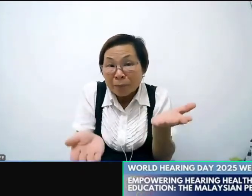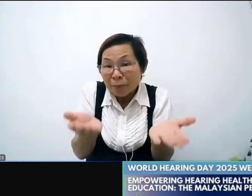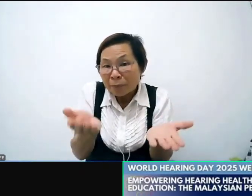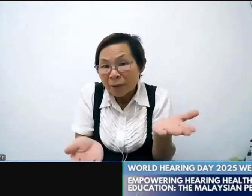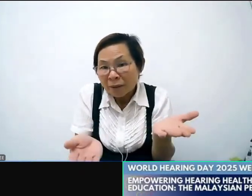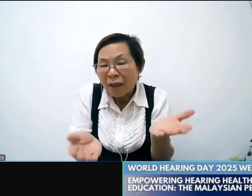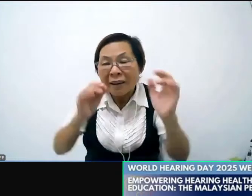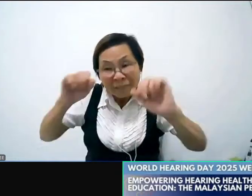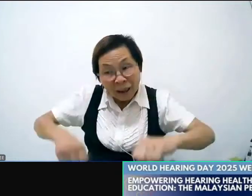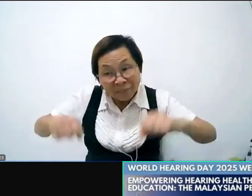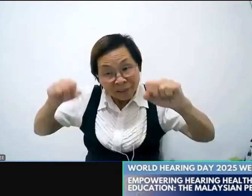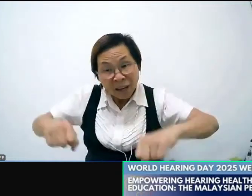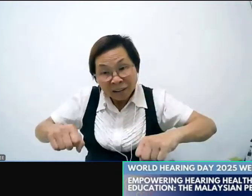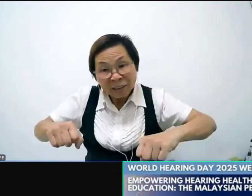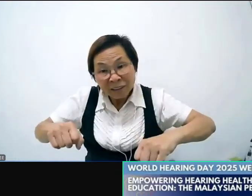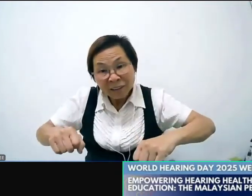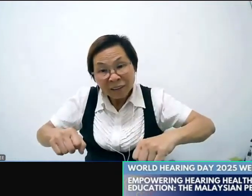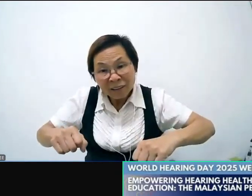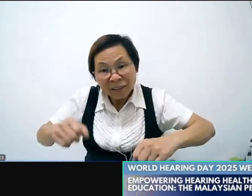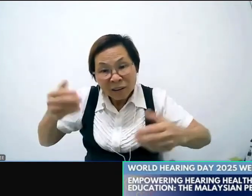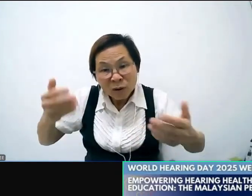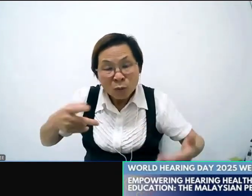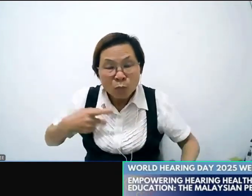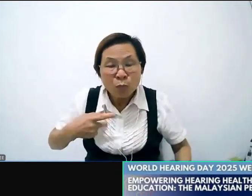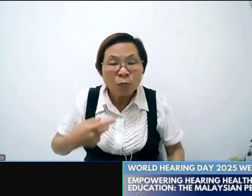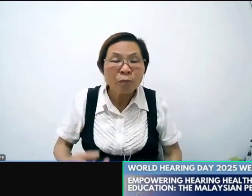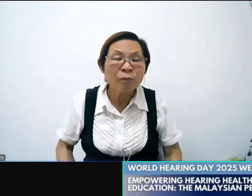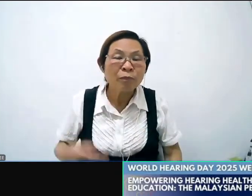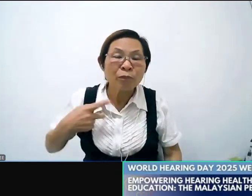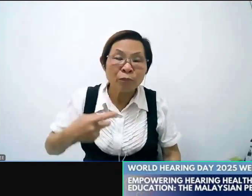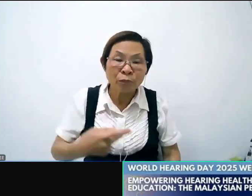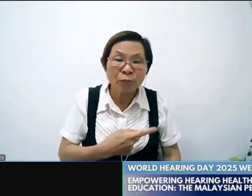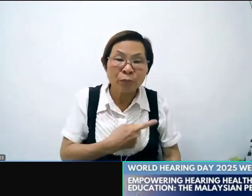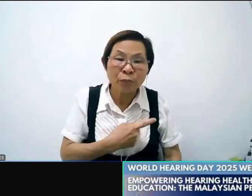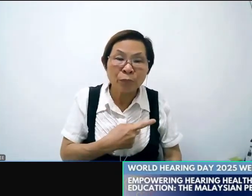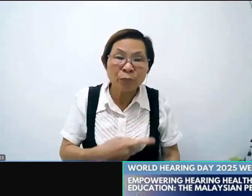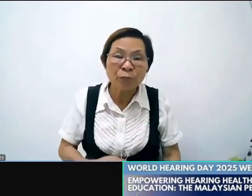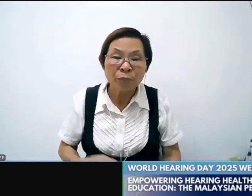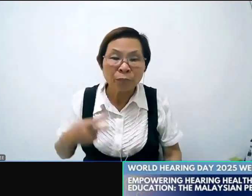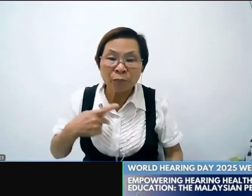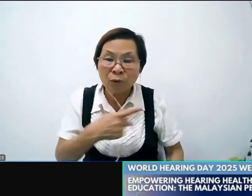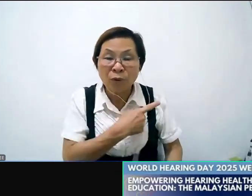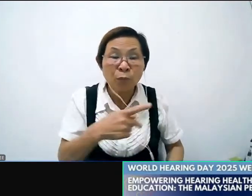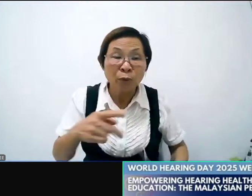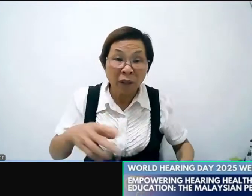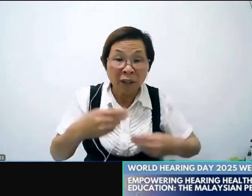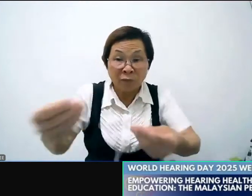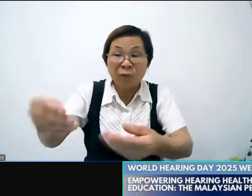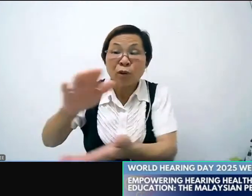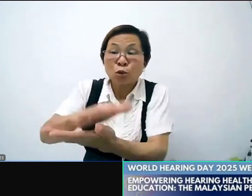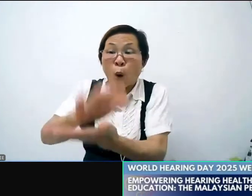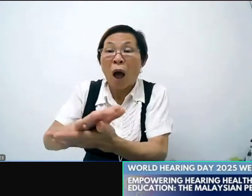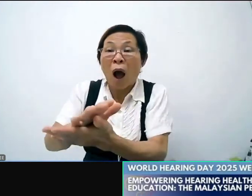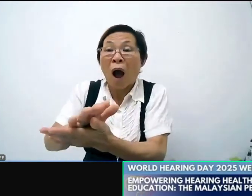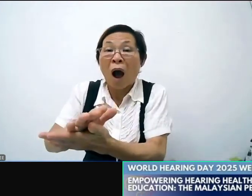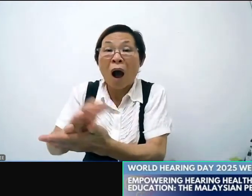Maybe it can go to we can give it to mainstream school because our hearing